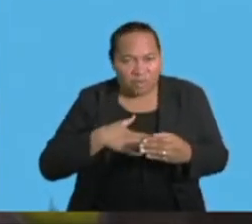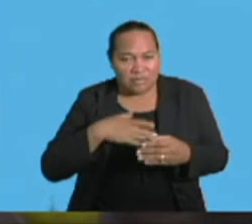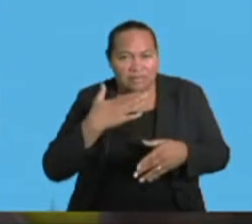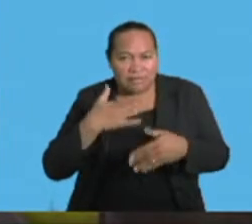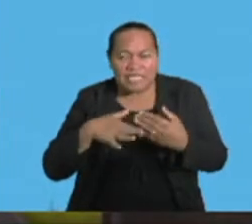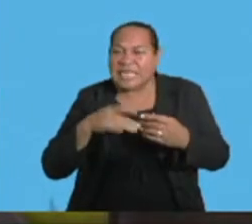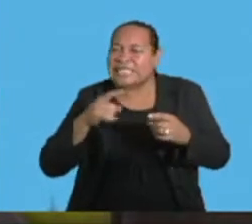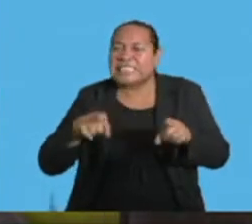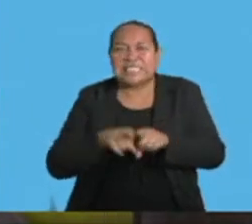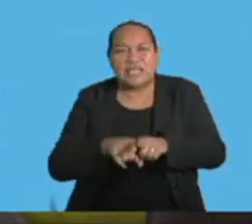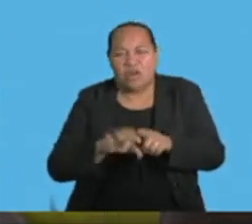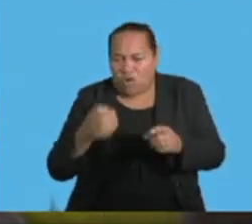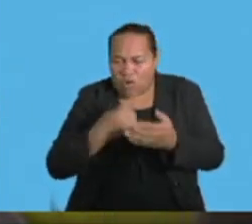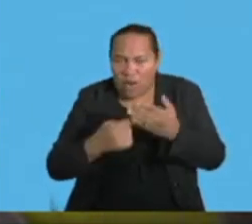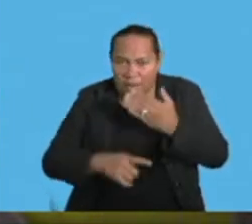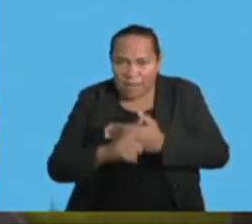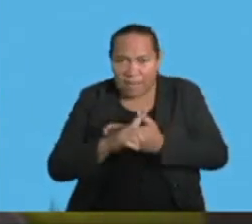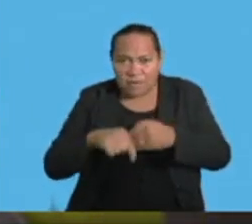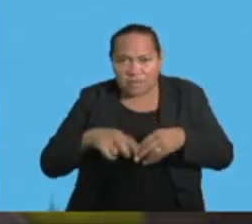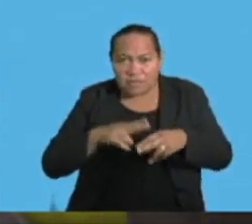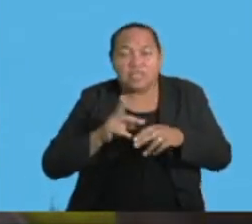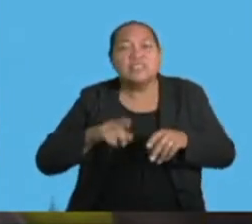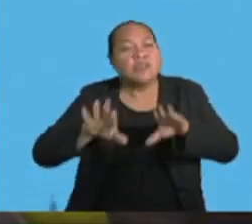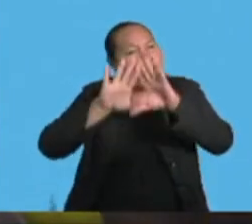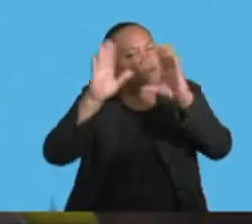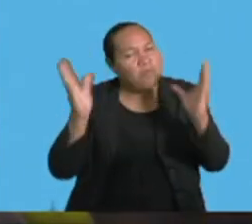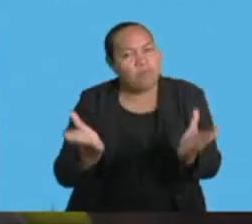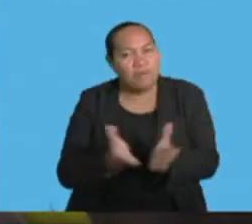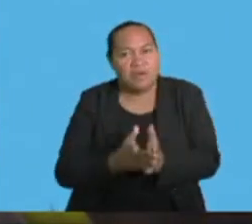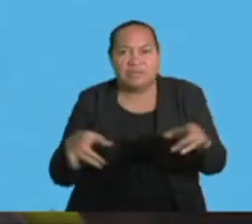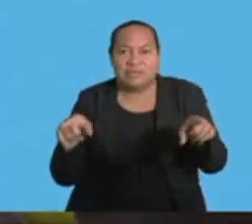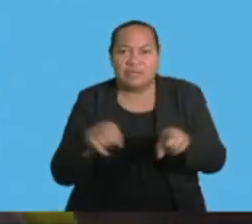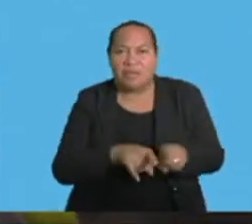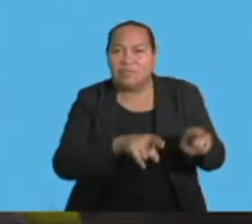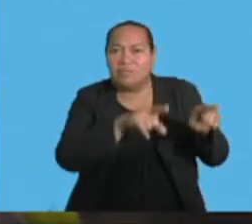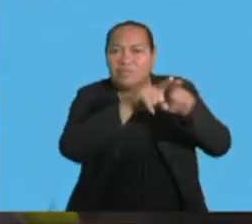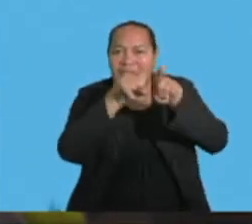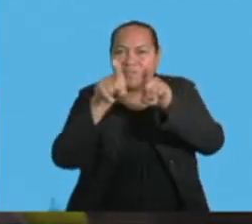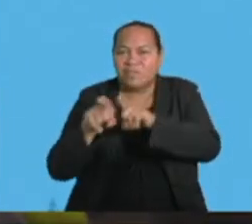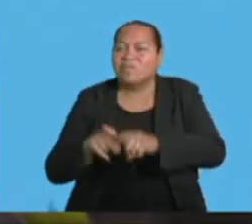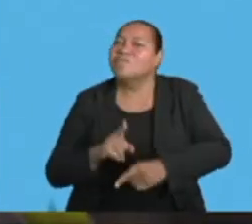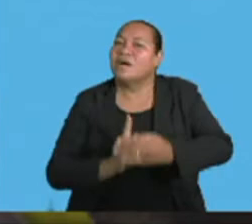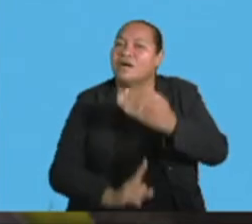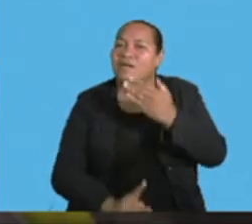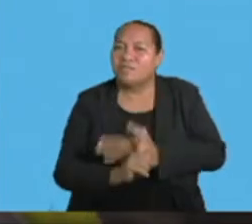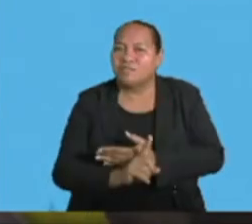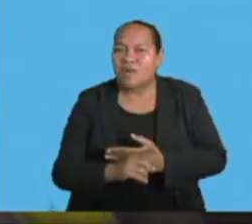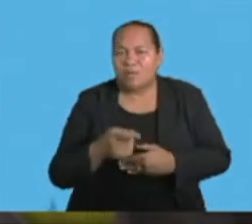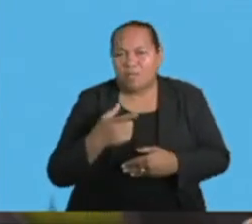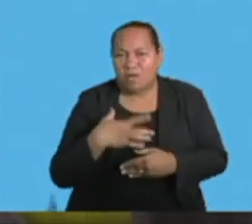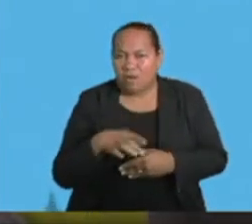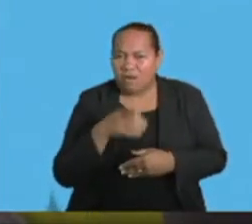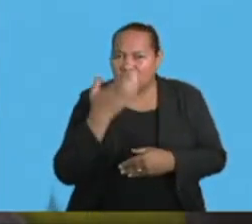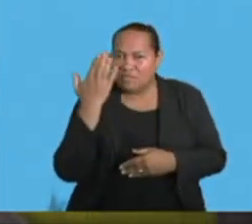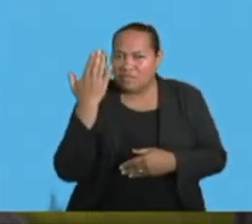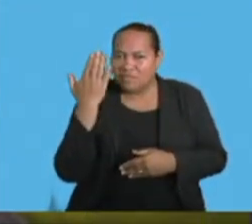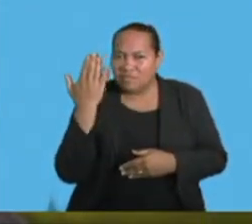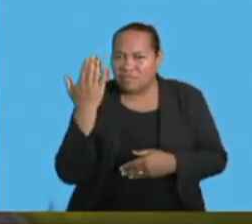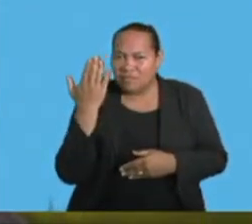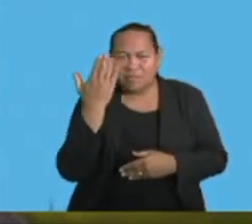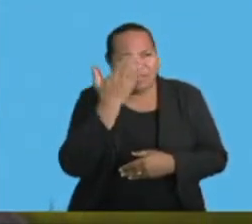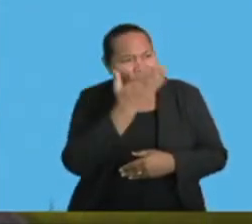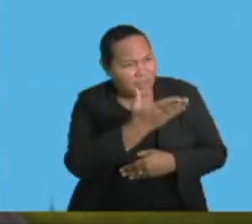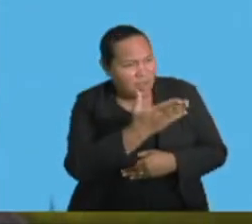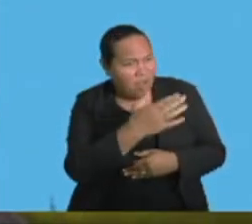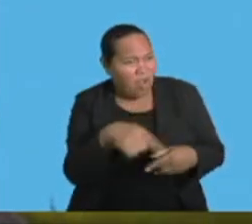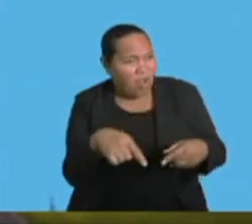a global phenomenon. And I think we need to understand that, because perhaps sometimes the way the opposition presents this is as if that it's the